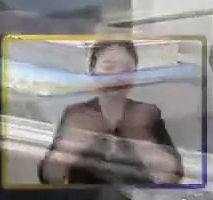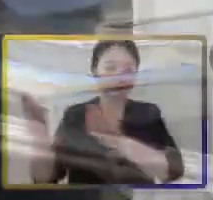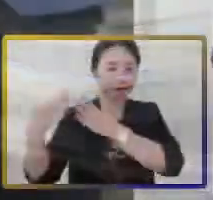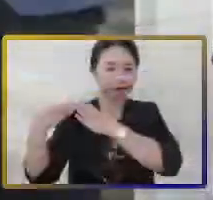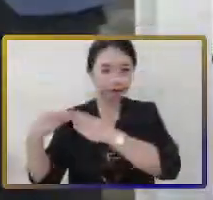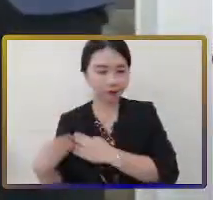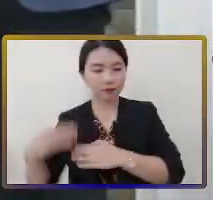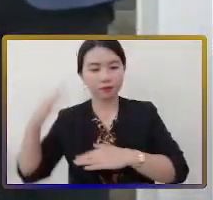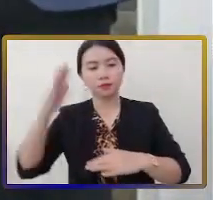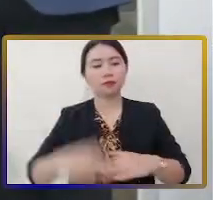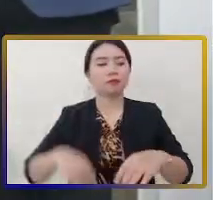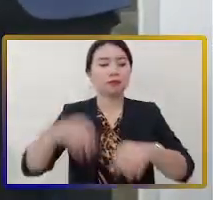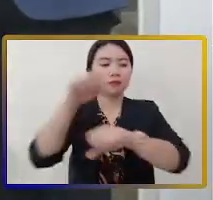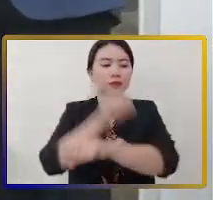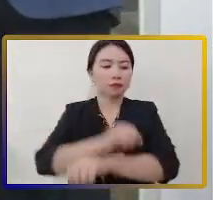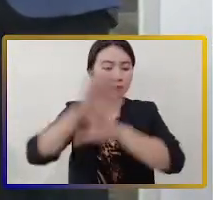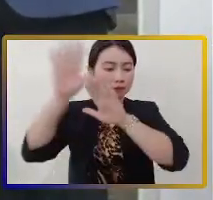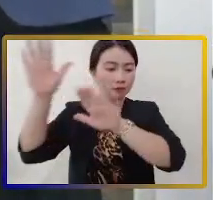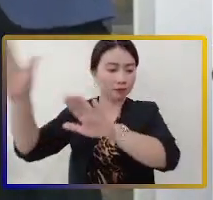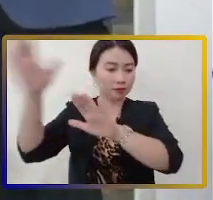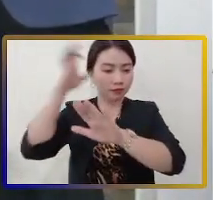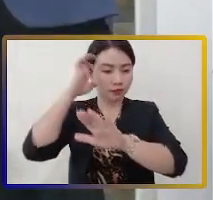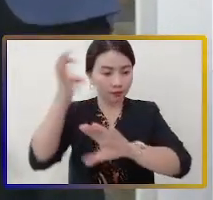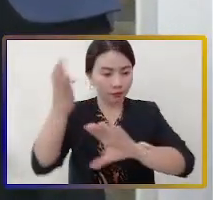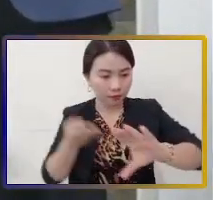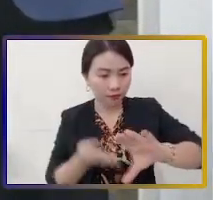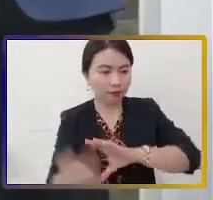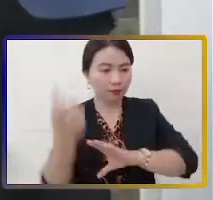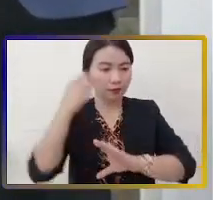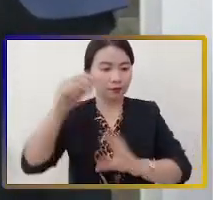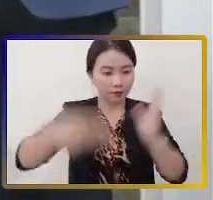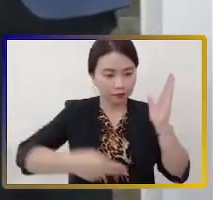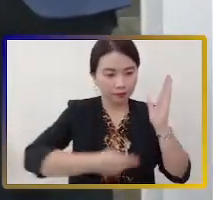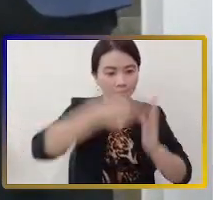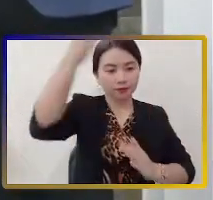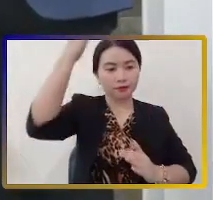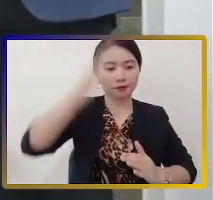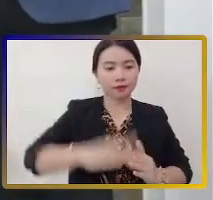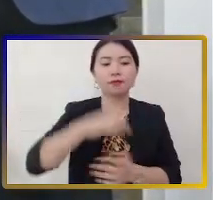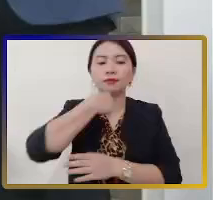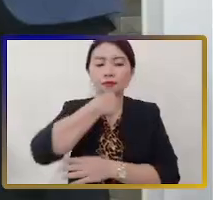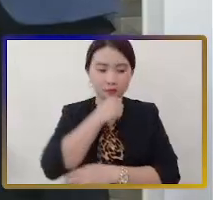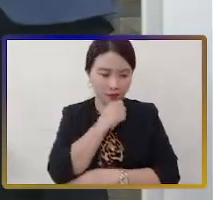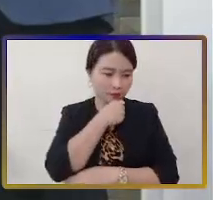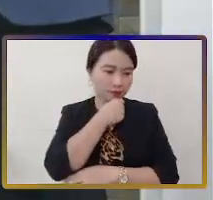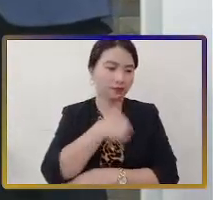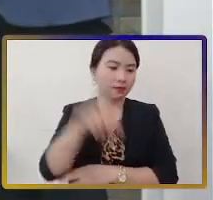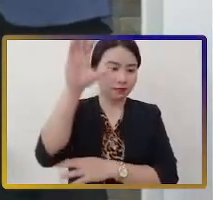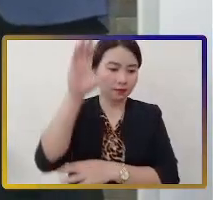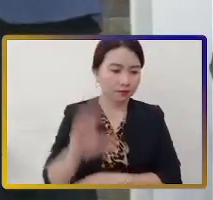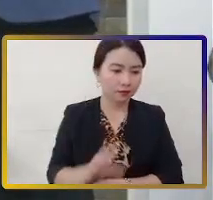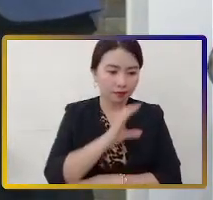him our burdens, sent Calvary, he buried in my body.